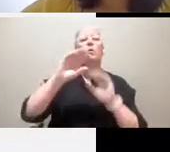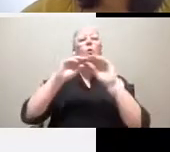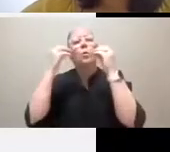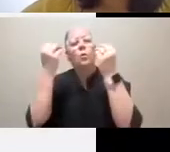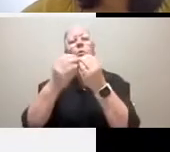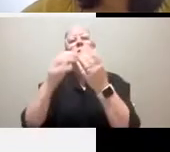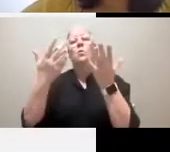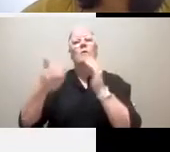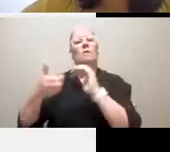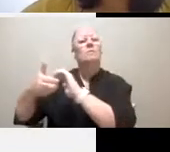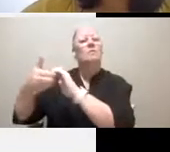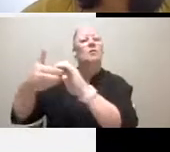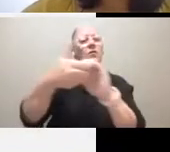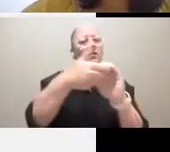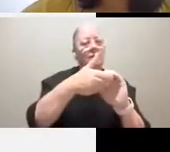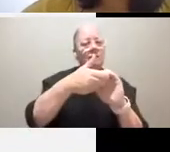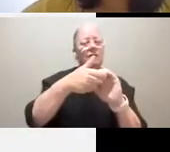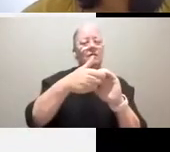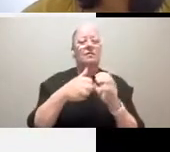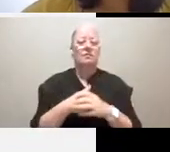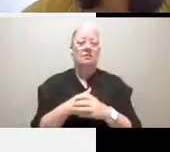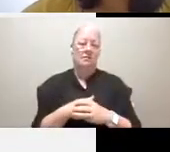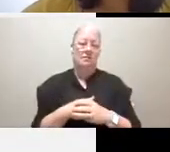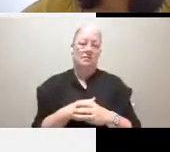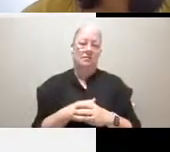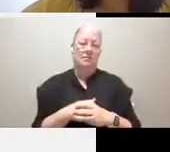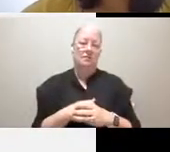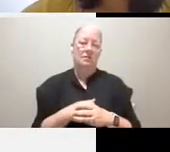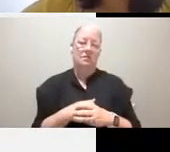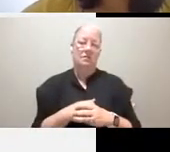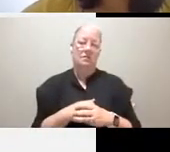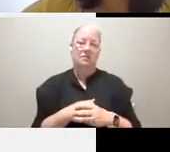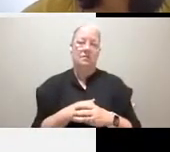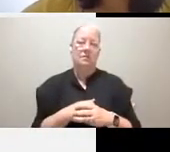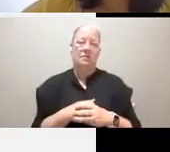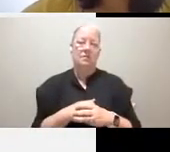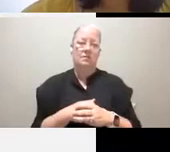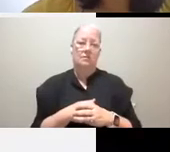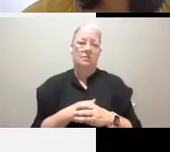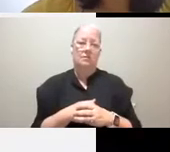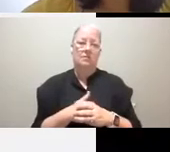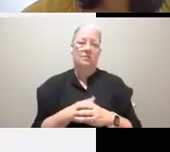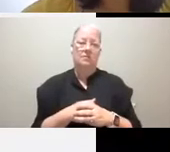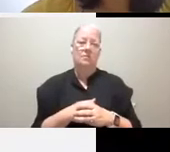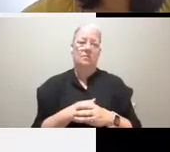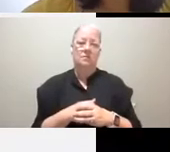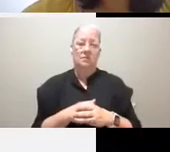We ensure that we have programs are designed in such a way that